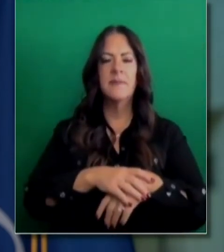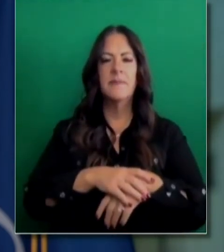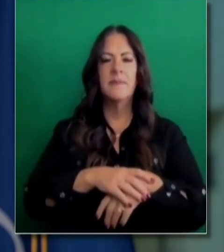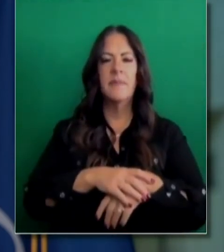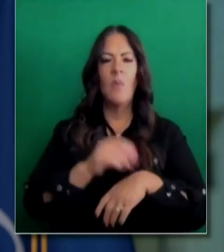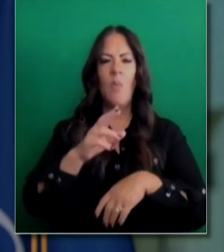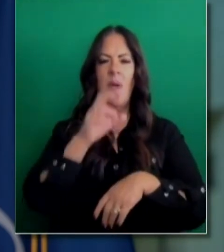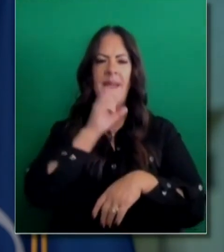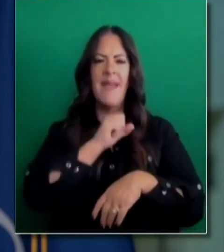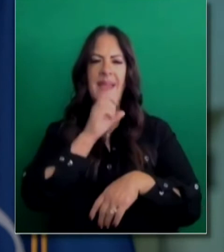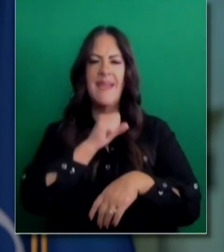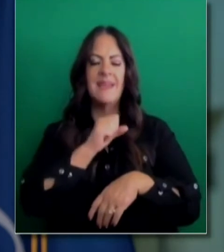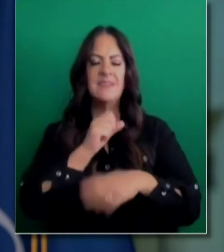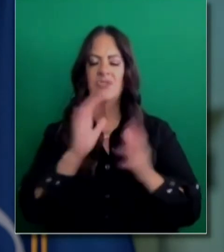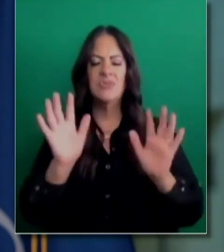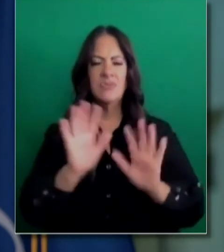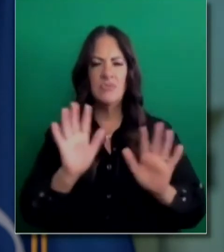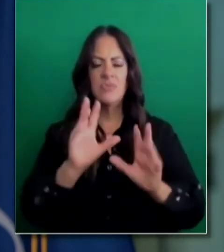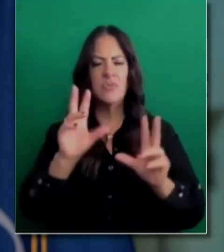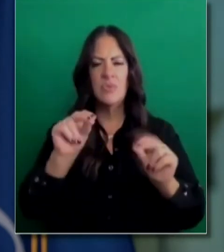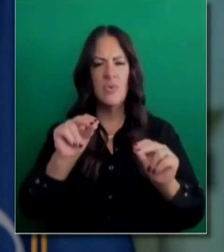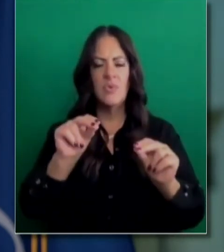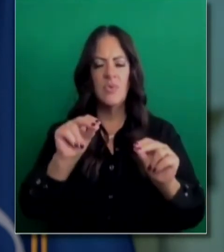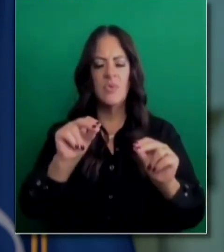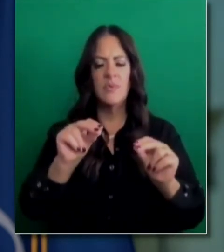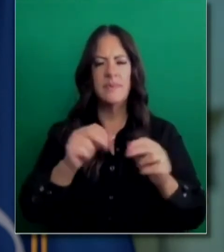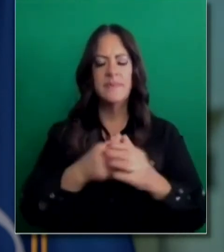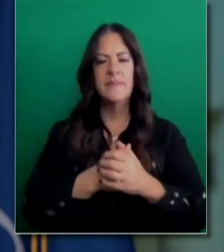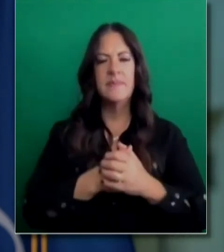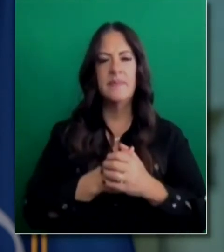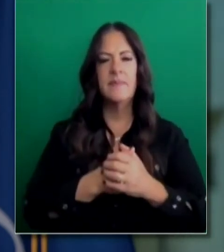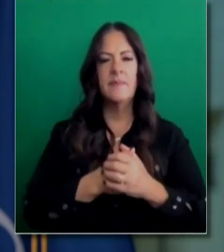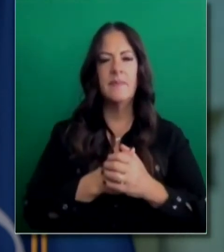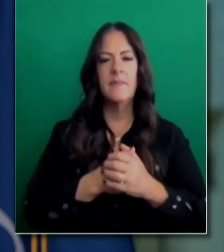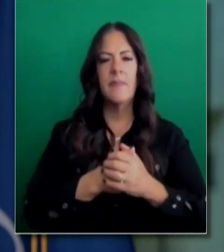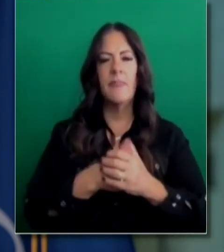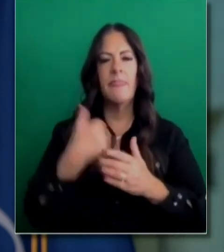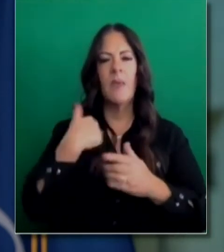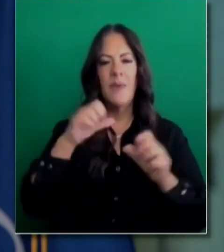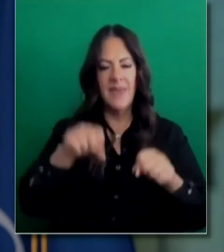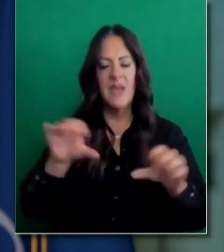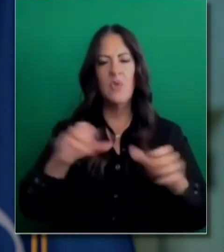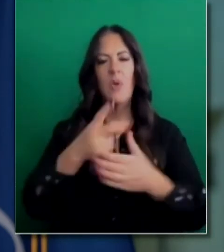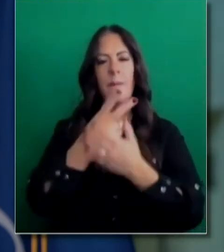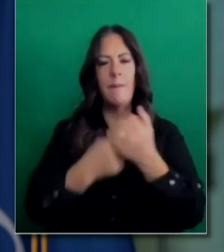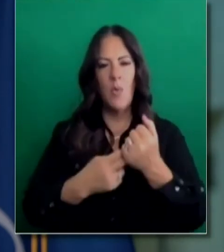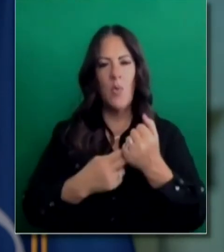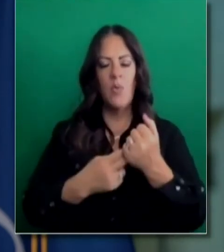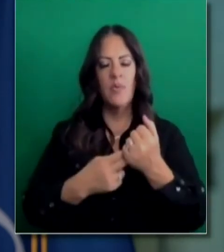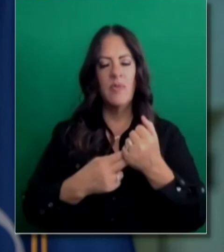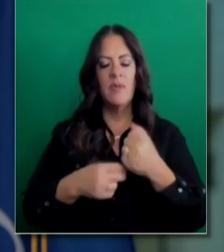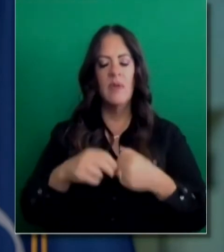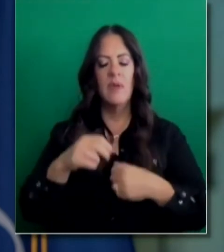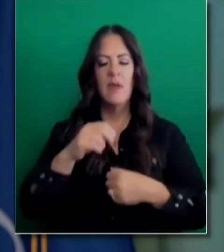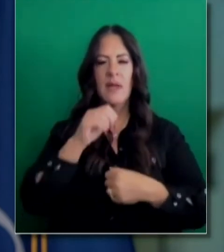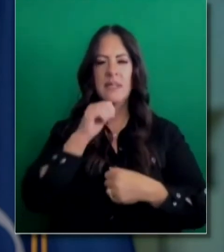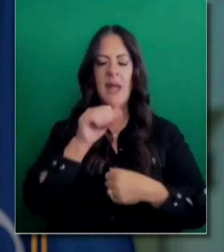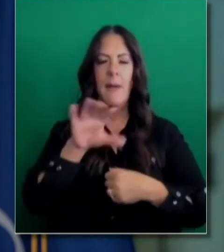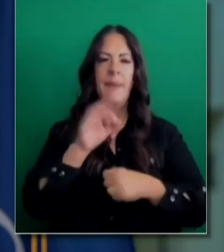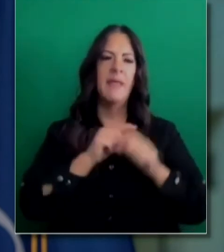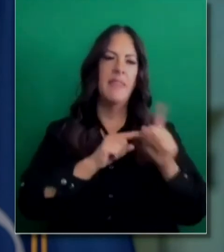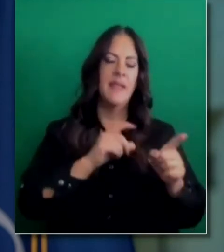So no is the answer. But we can do both. It's an and, not an or. As we get